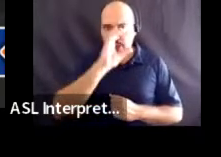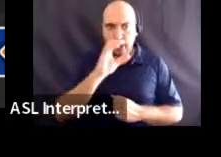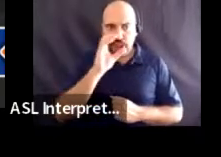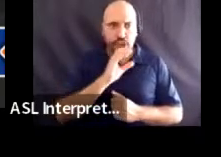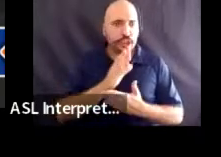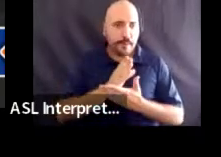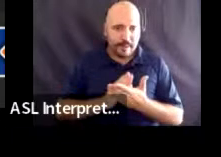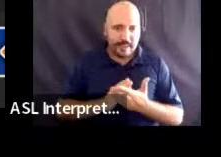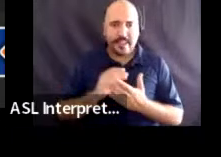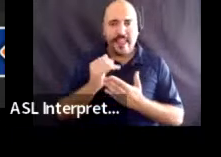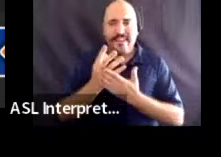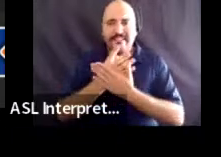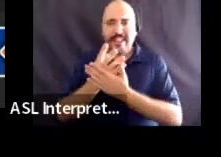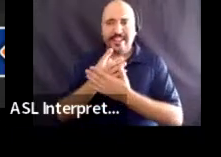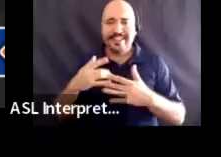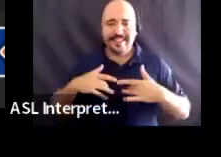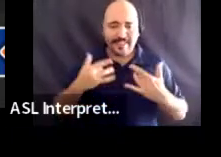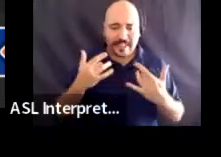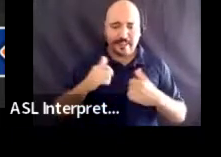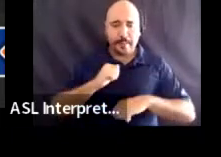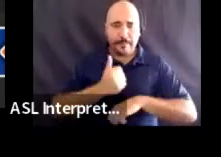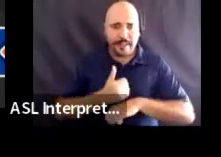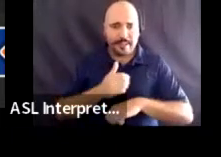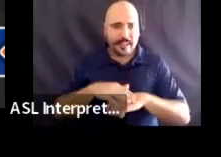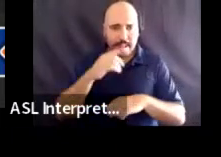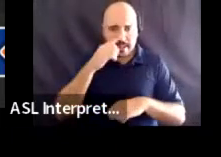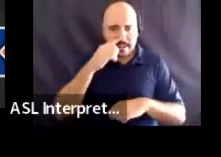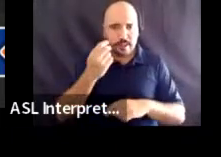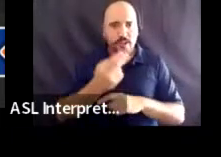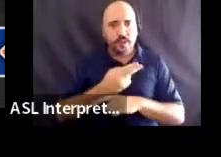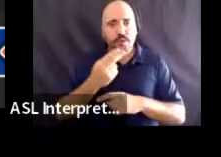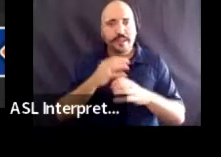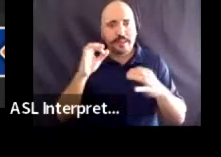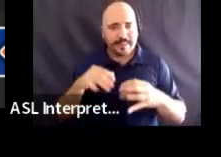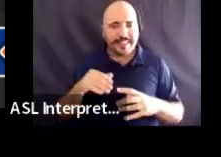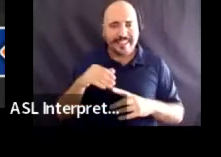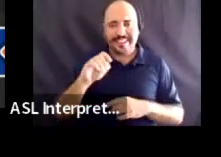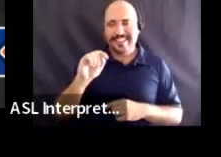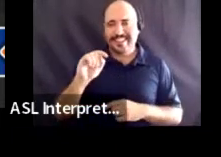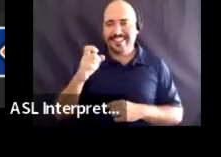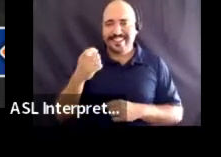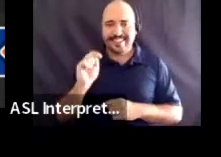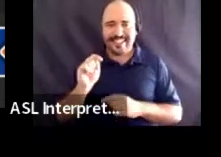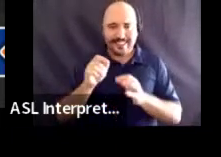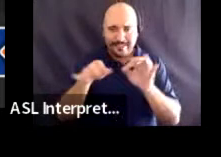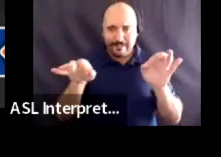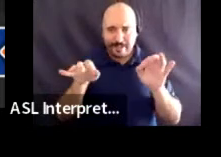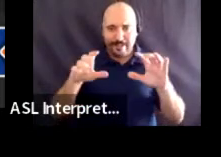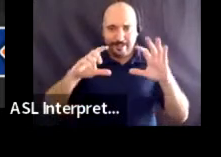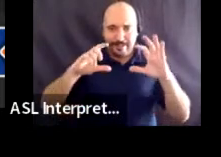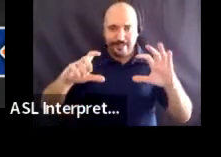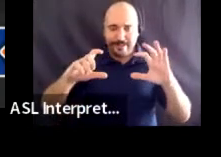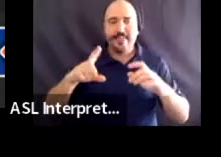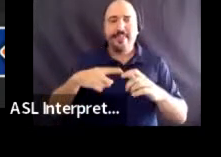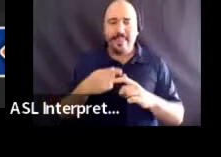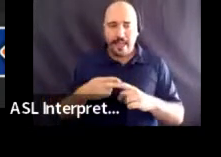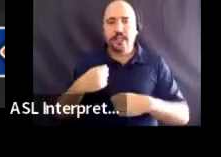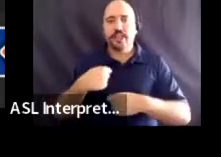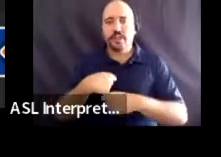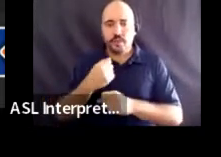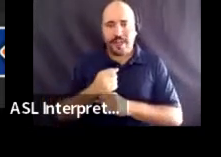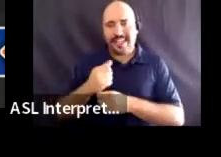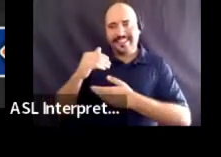filters events based on user input in a text field, and then creates a